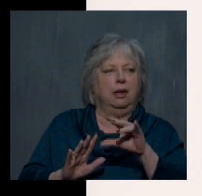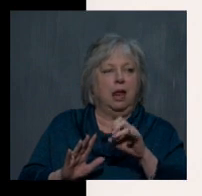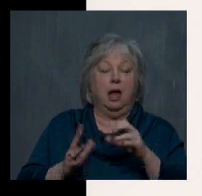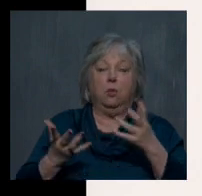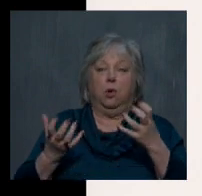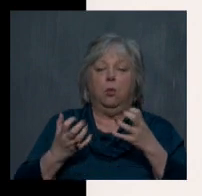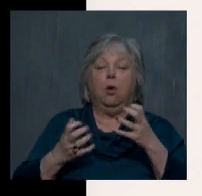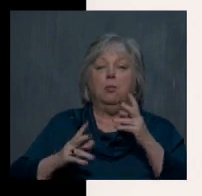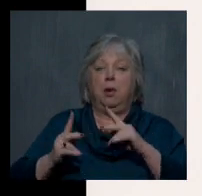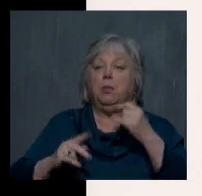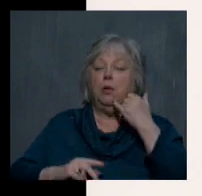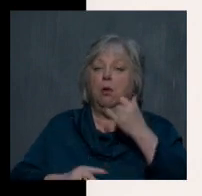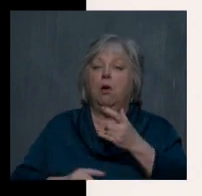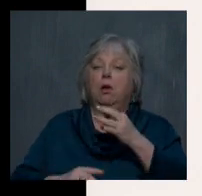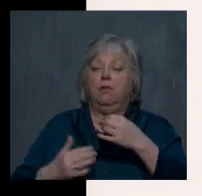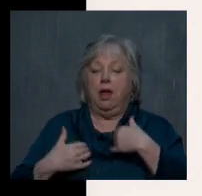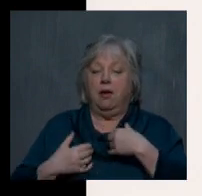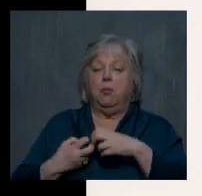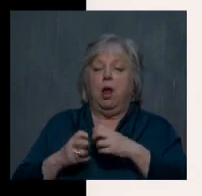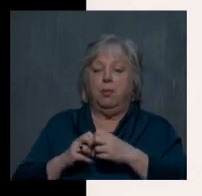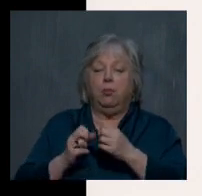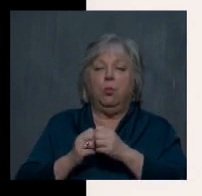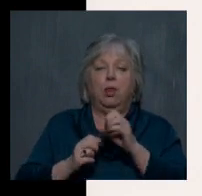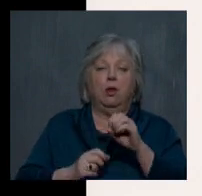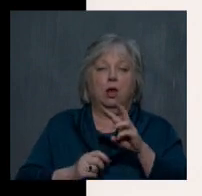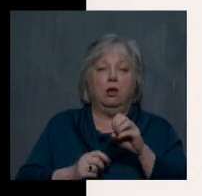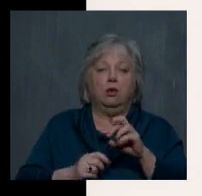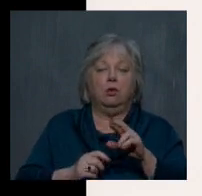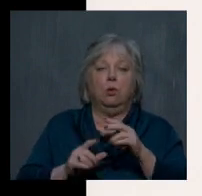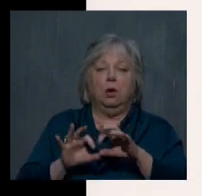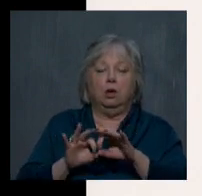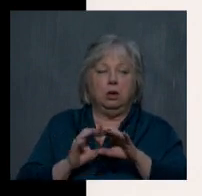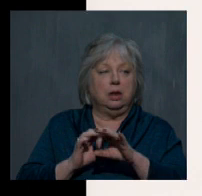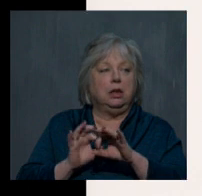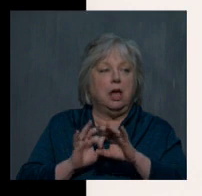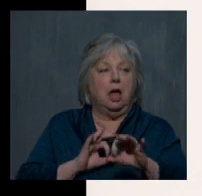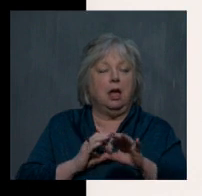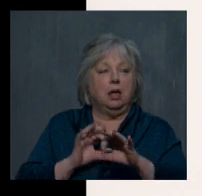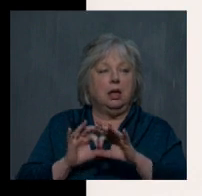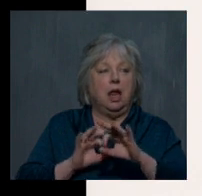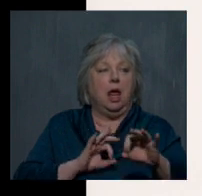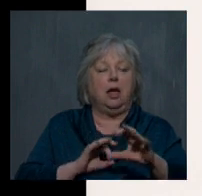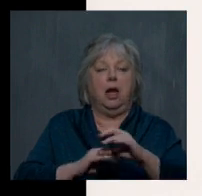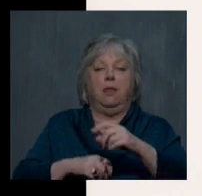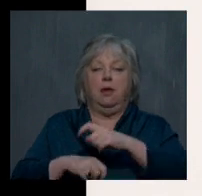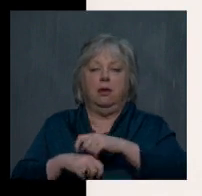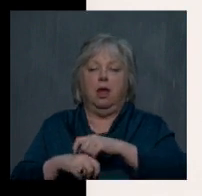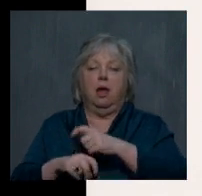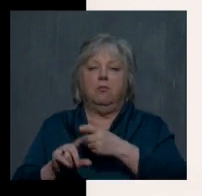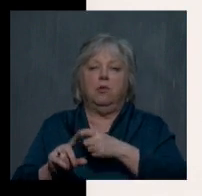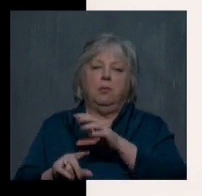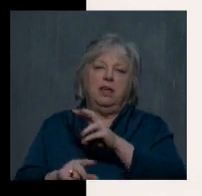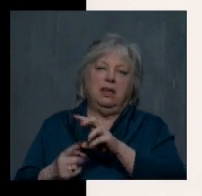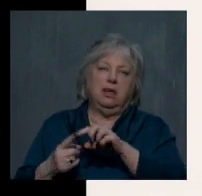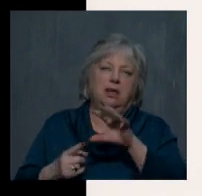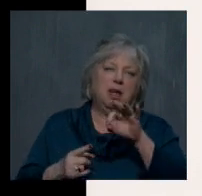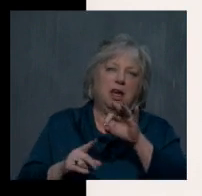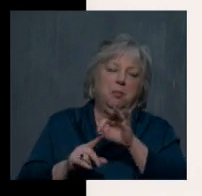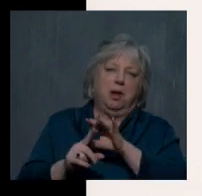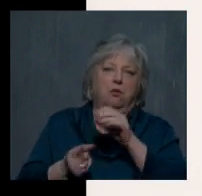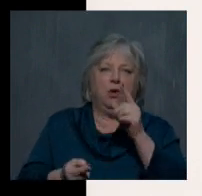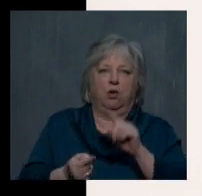folks to call if they are having problems with their sewer line. And we have reduced the time from about 6 to 9 months